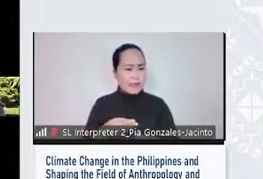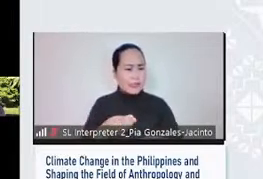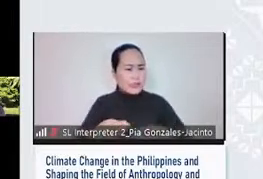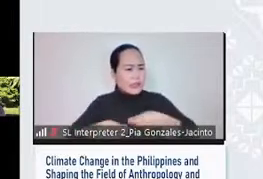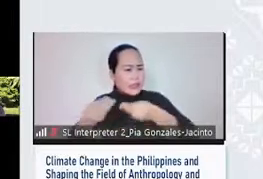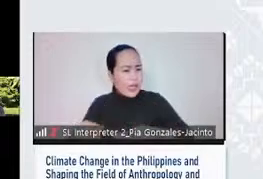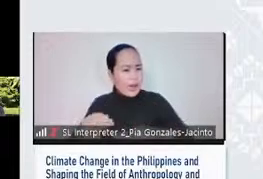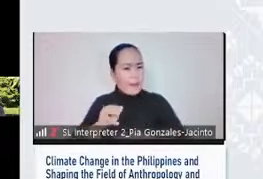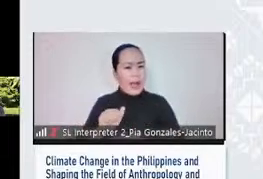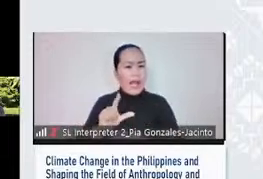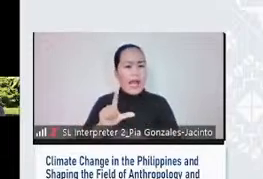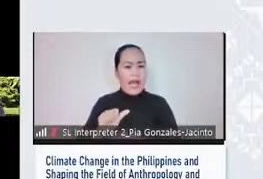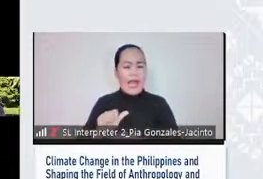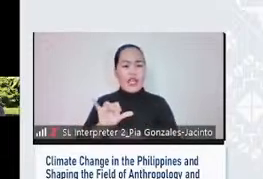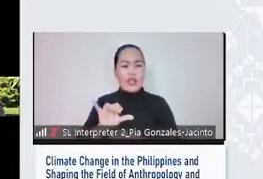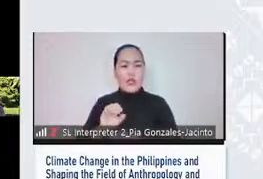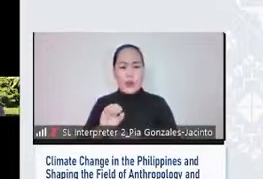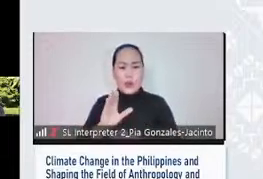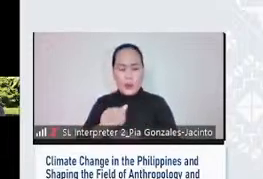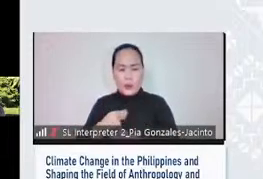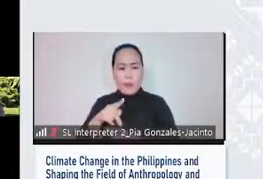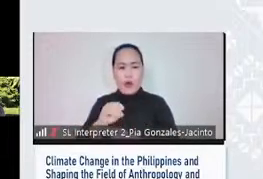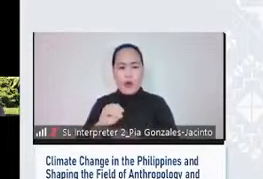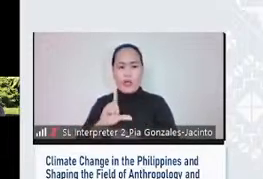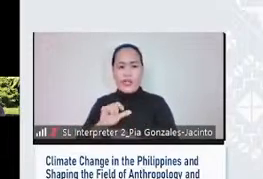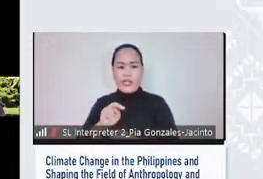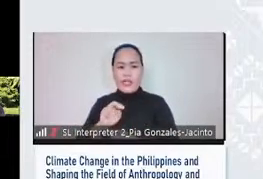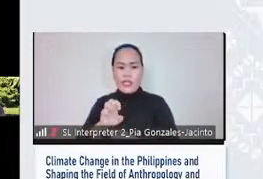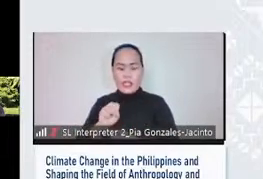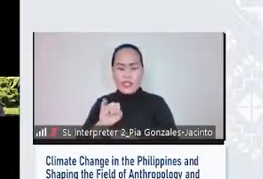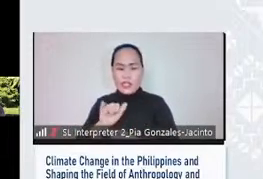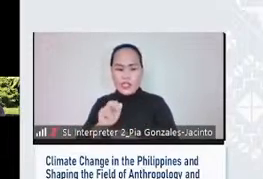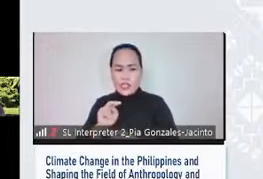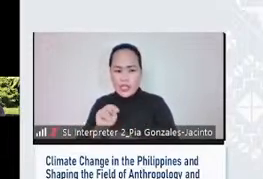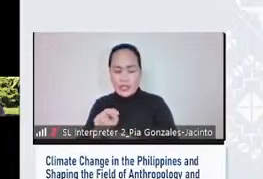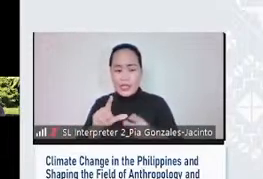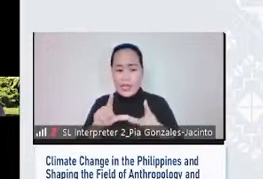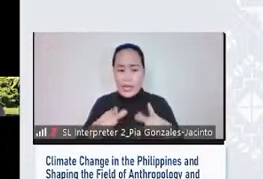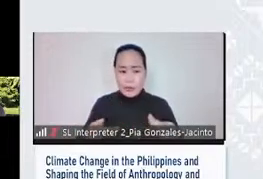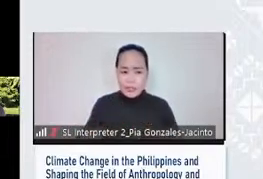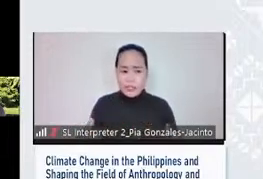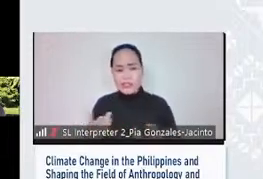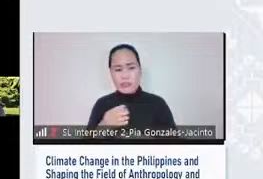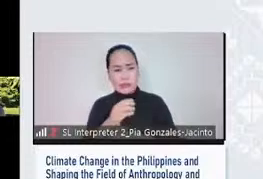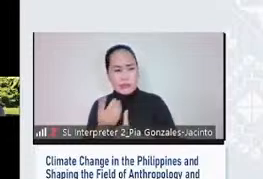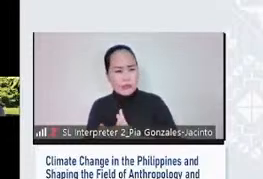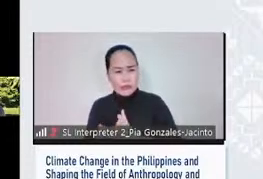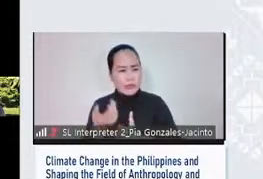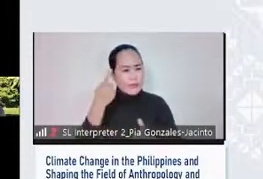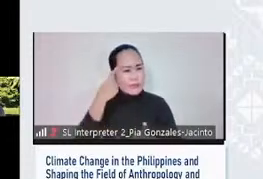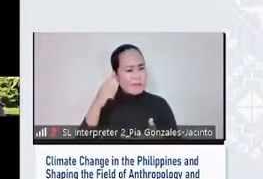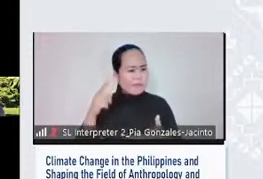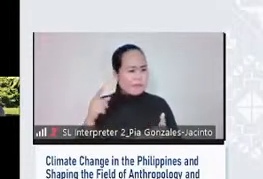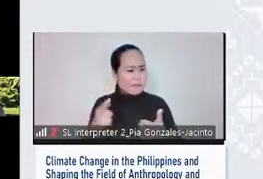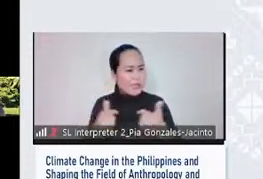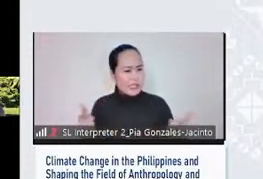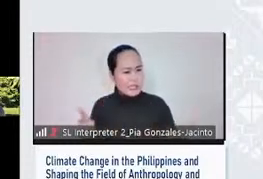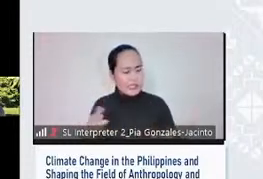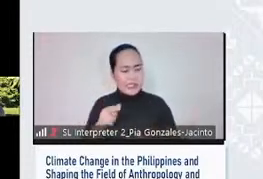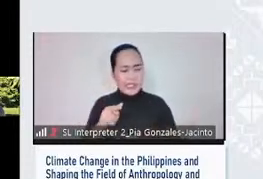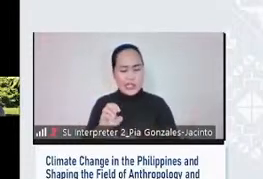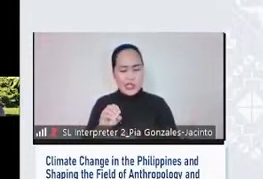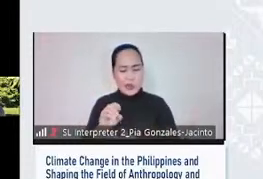Malayo-Polynesian language, cultural practice, and lifeways that joined a mix of peoples with a generalized Neolithic lifeway, as well as